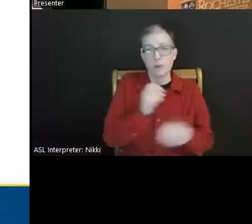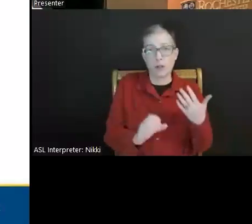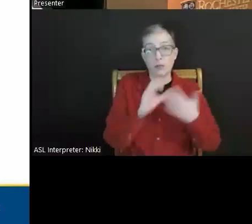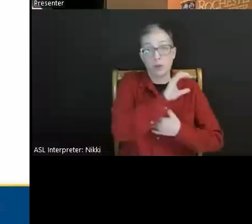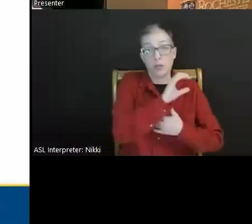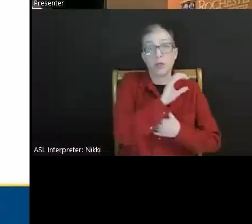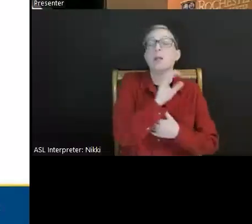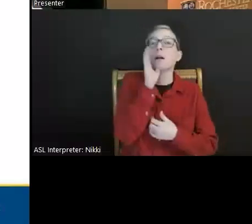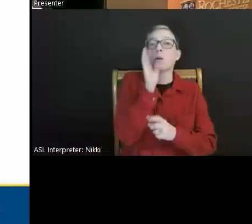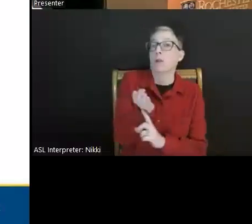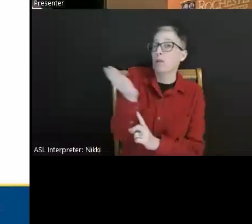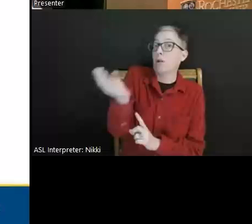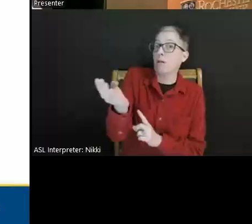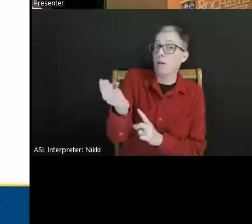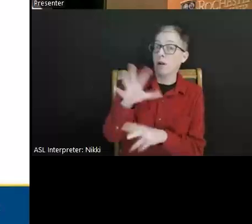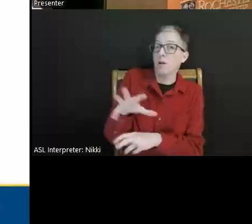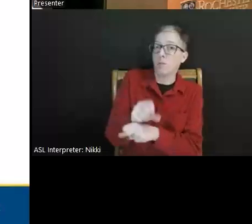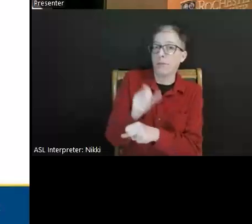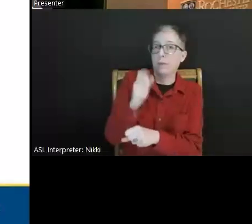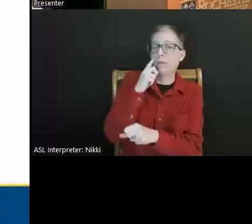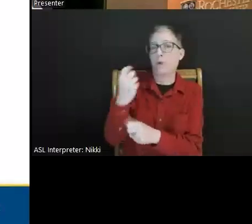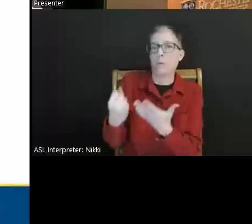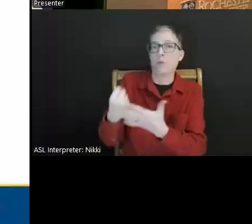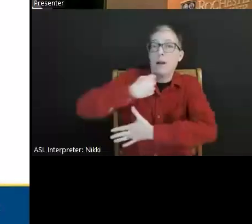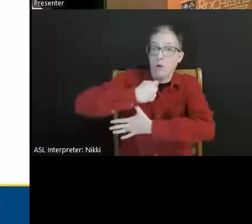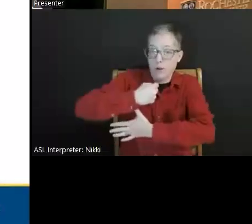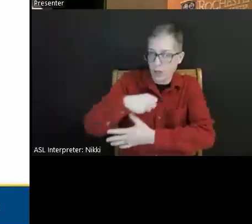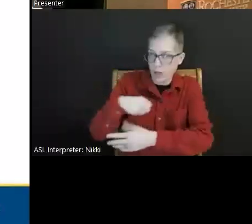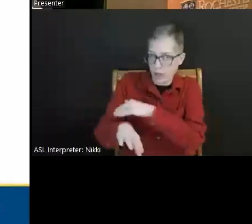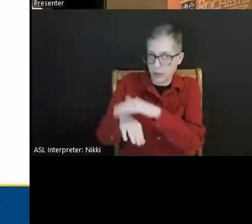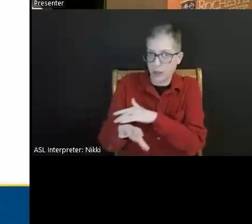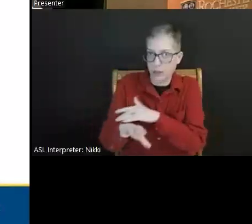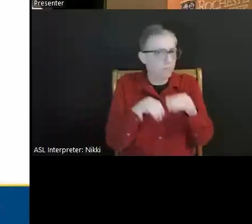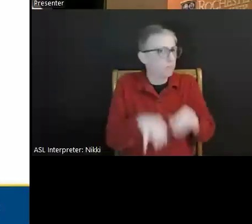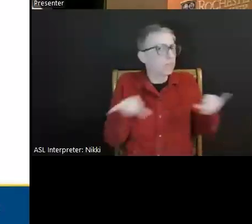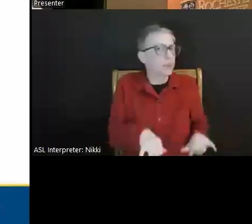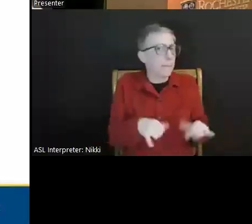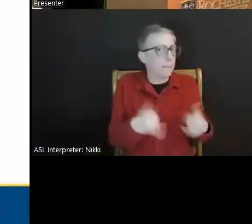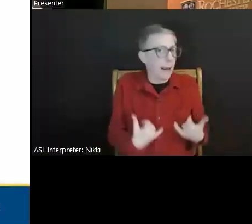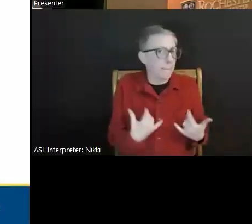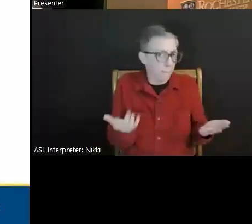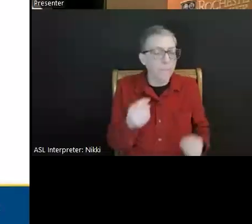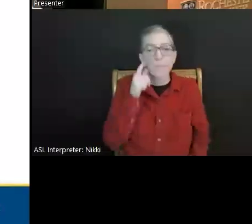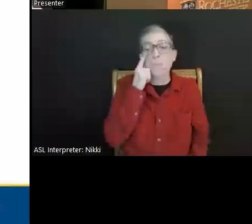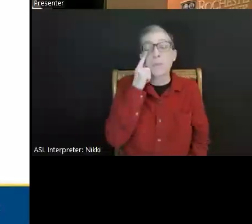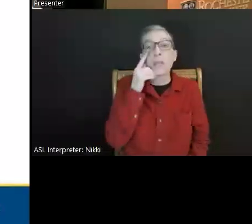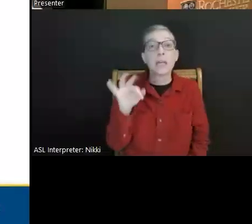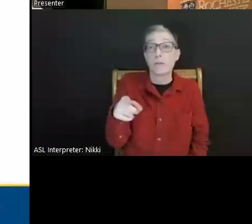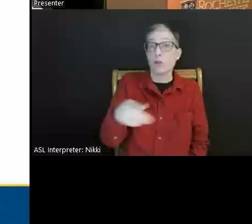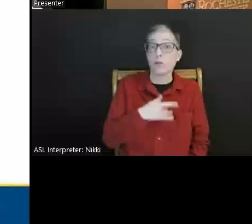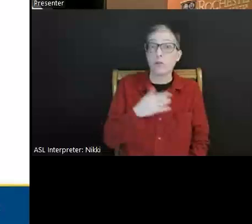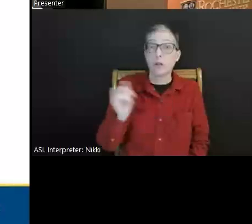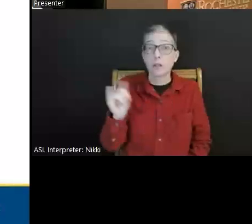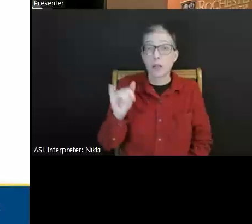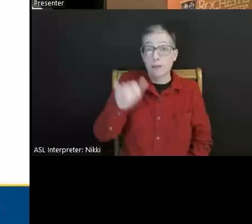access appointment just as we do now. If you note that this is an individual who you think would be appropriate